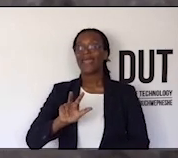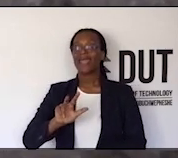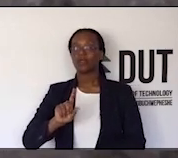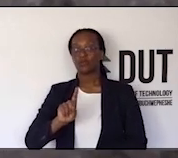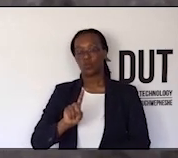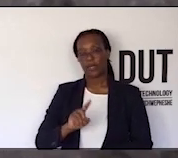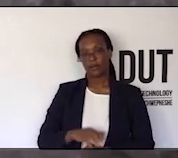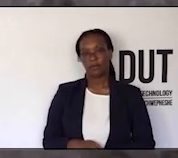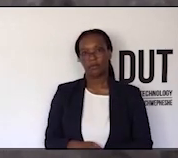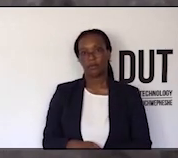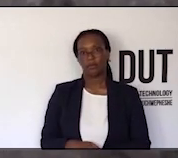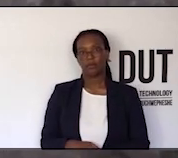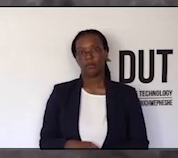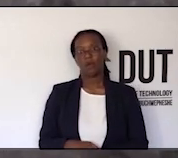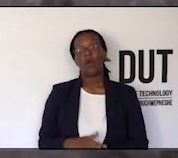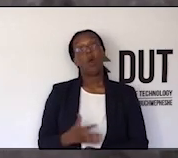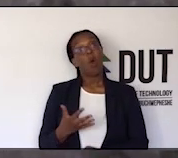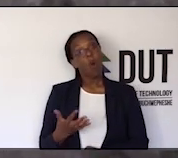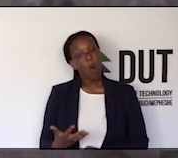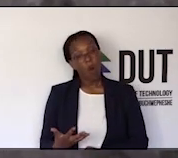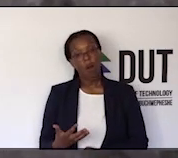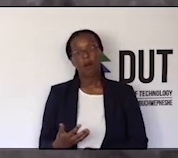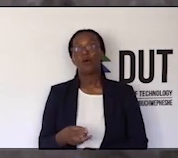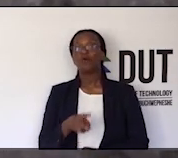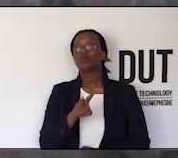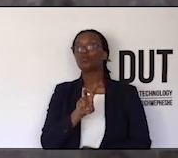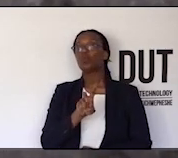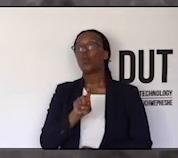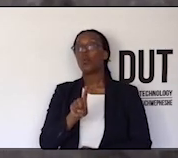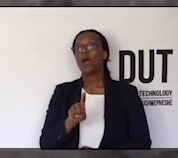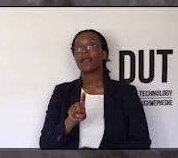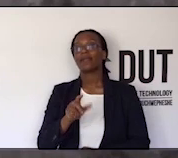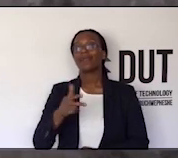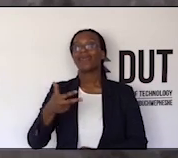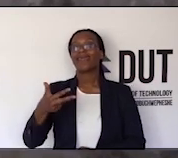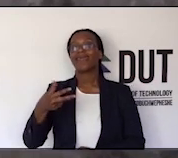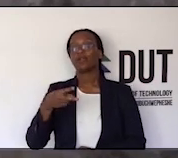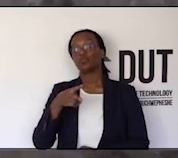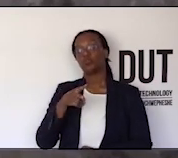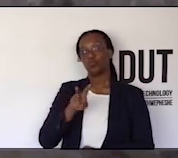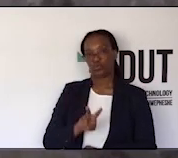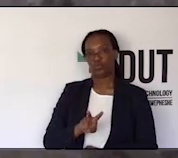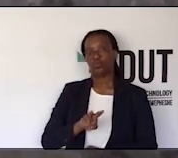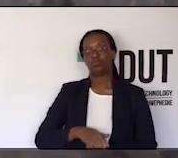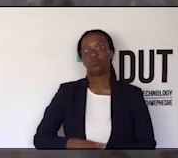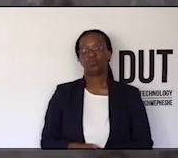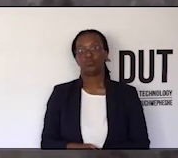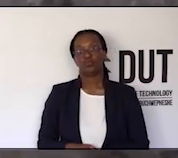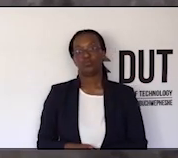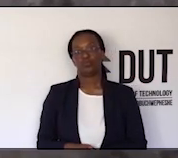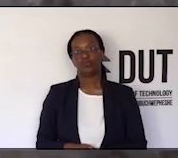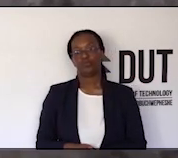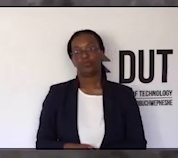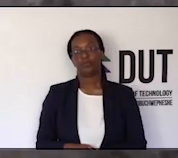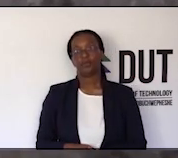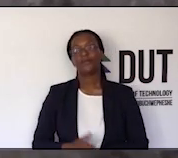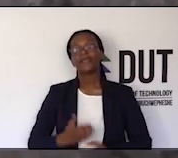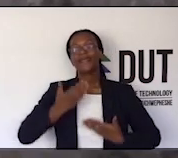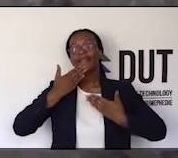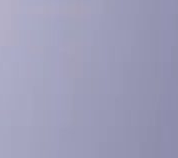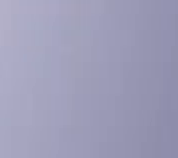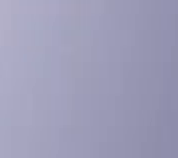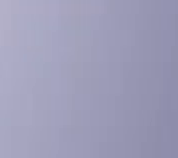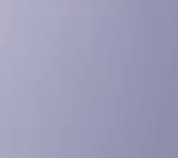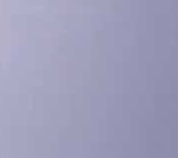031-373-2181 and 2182. Thank